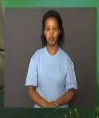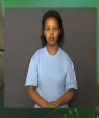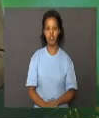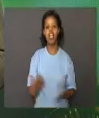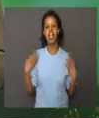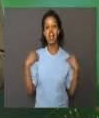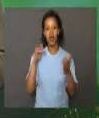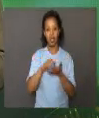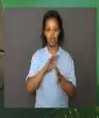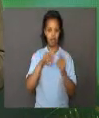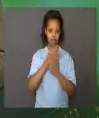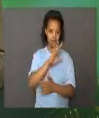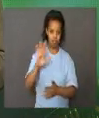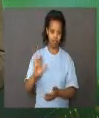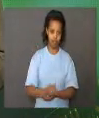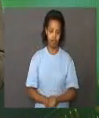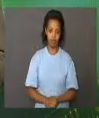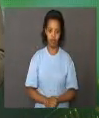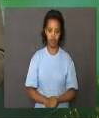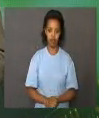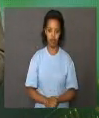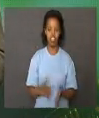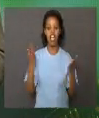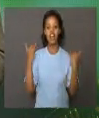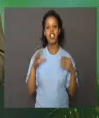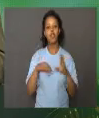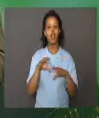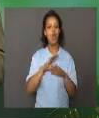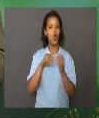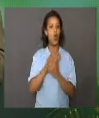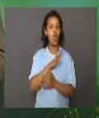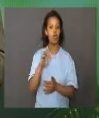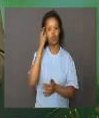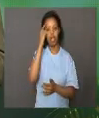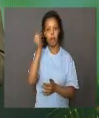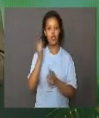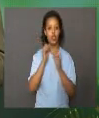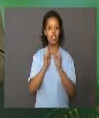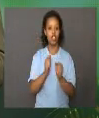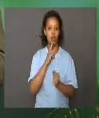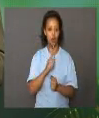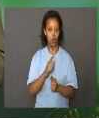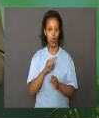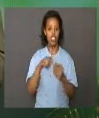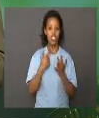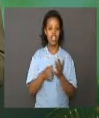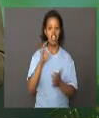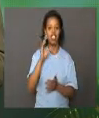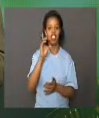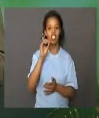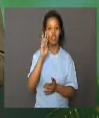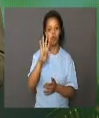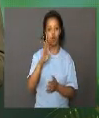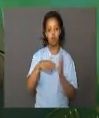Hello again, everyone. I hope you were able to recall some of the information we